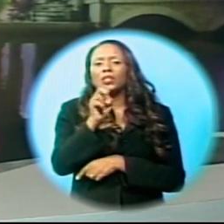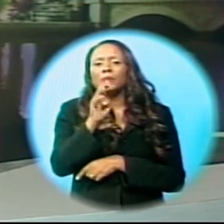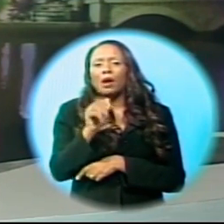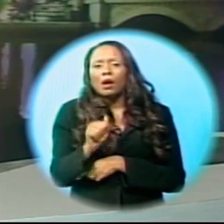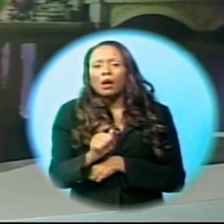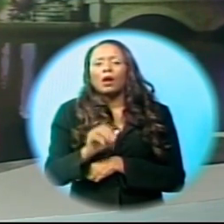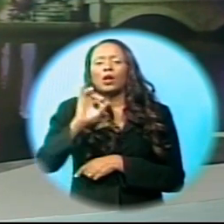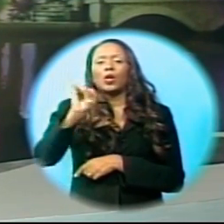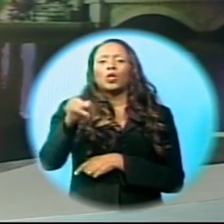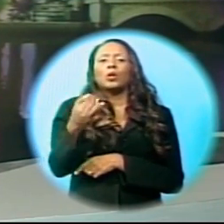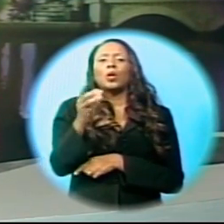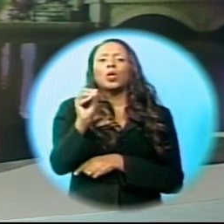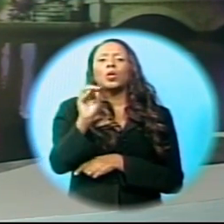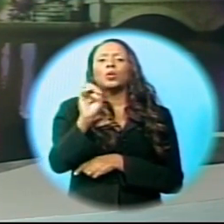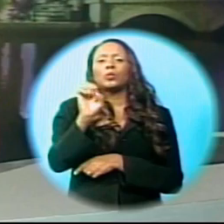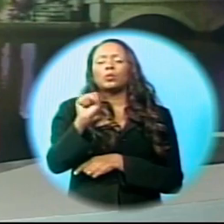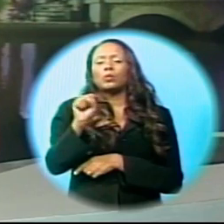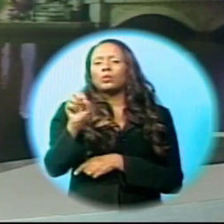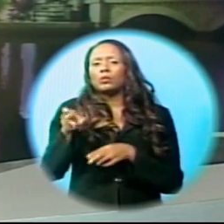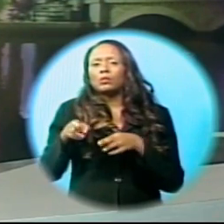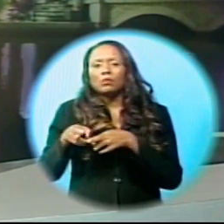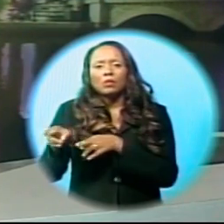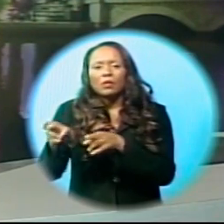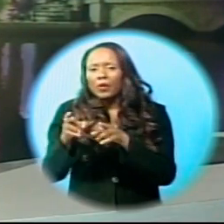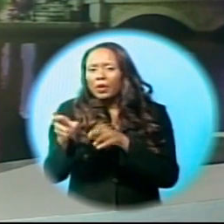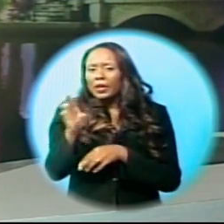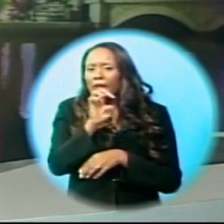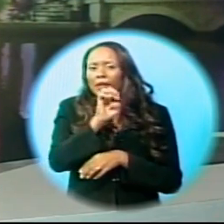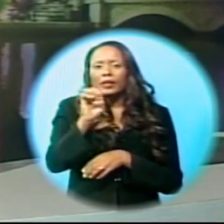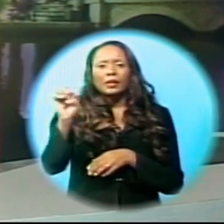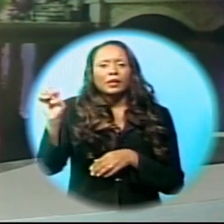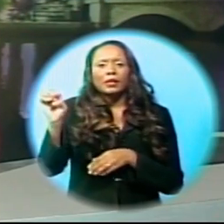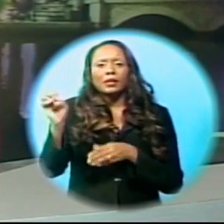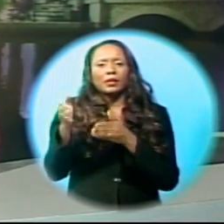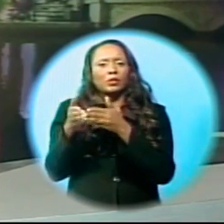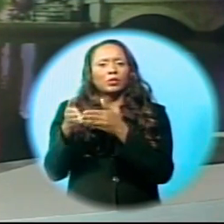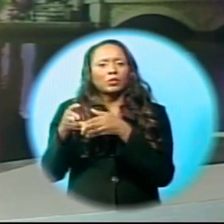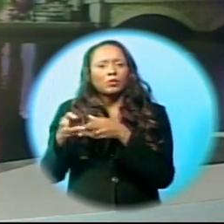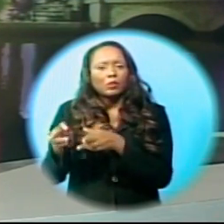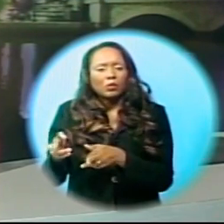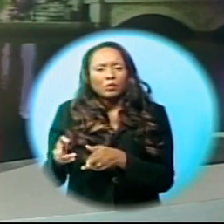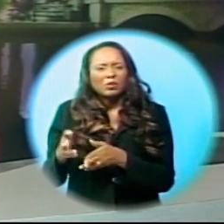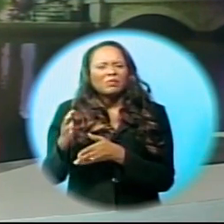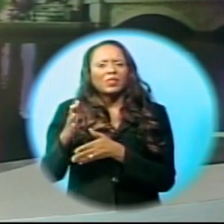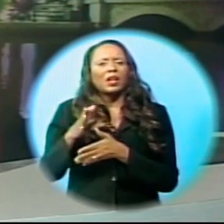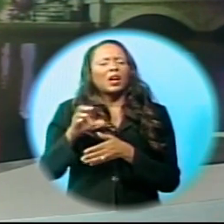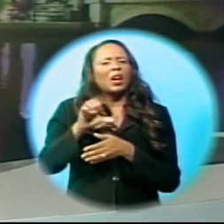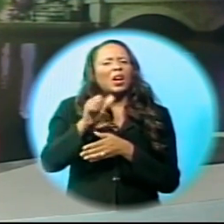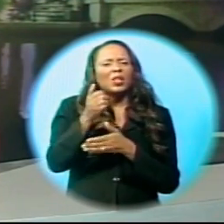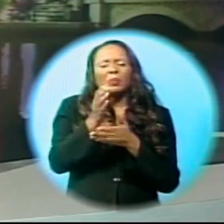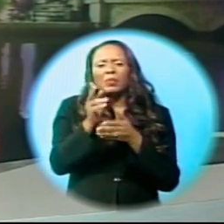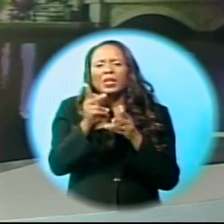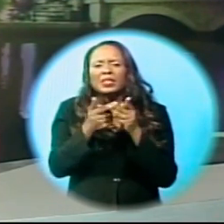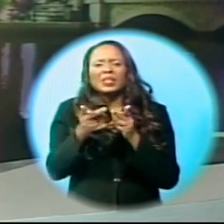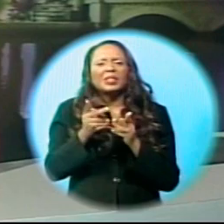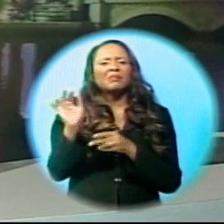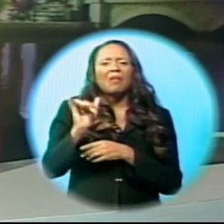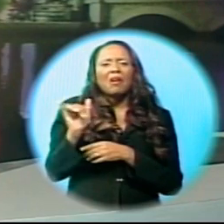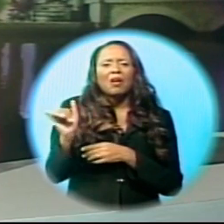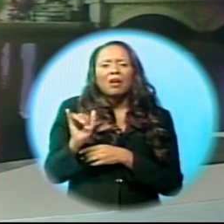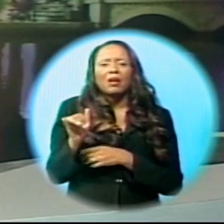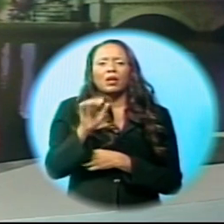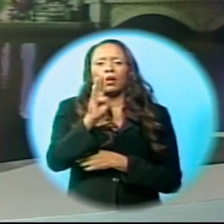River, St. Elizabeth, Cattle Wash and East Coast Road, all in St. Joseph. The affected St. Andrew areas include Belle Plaine,